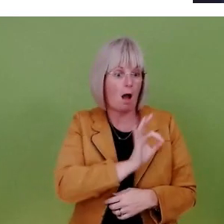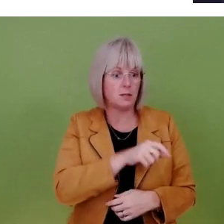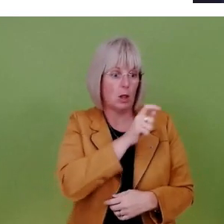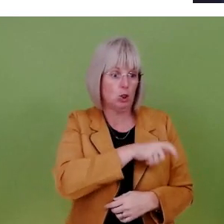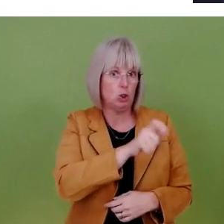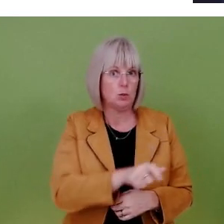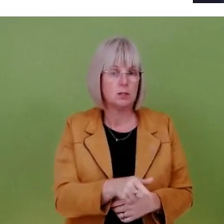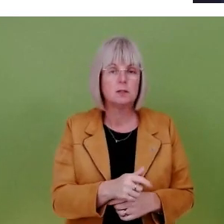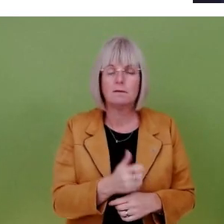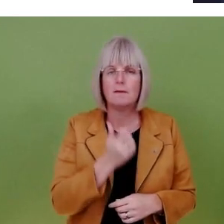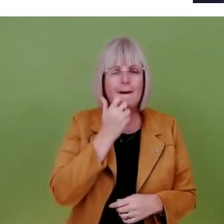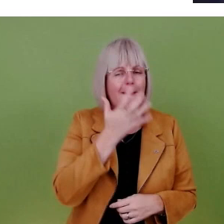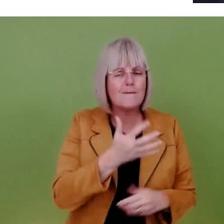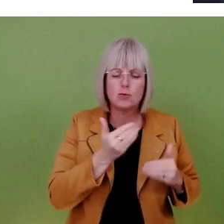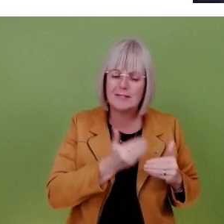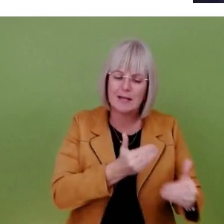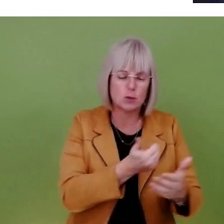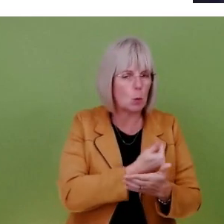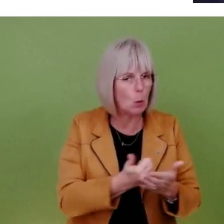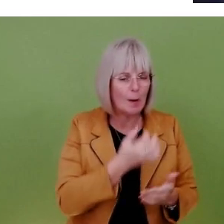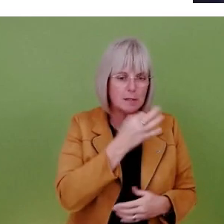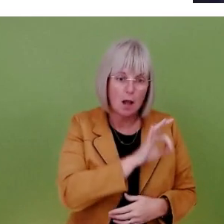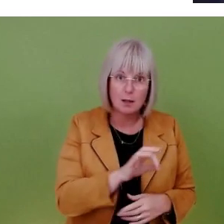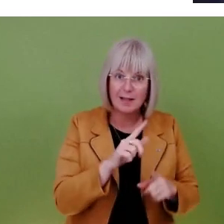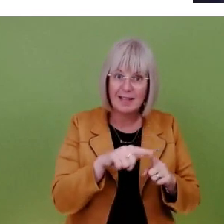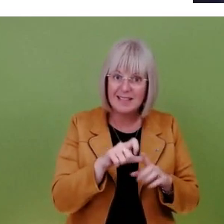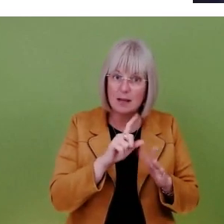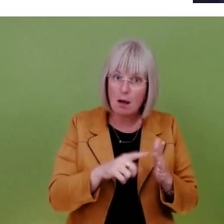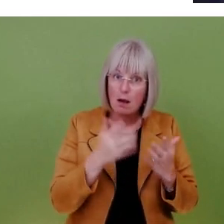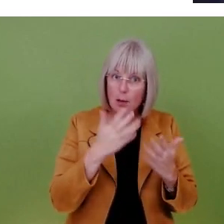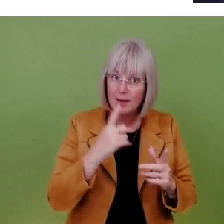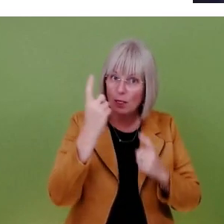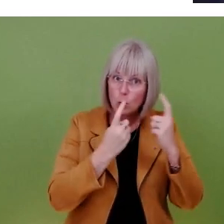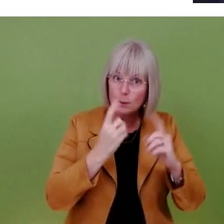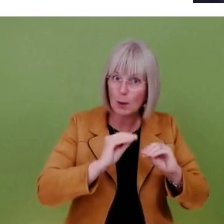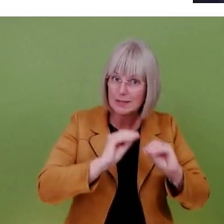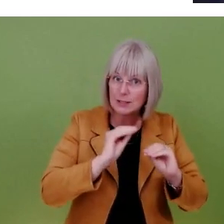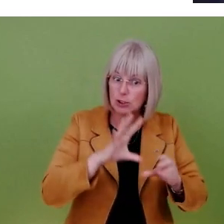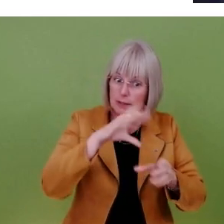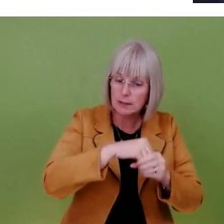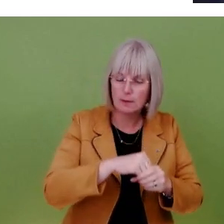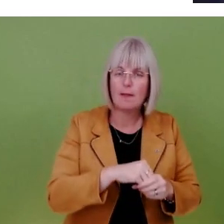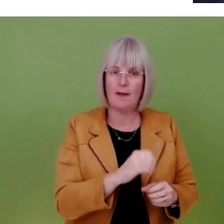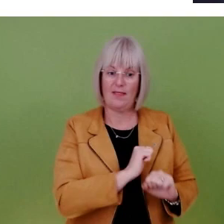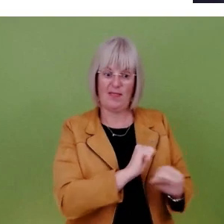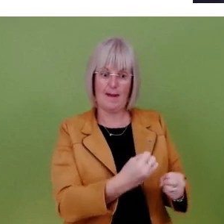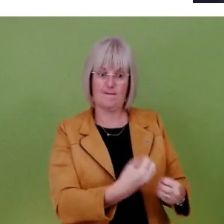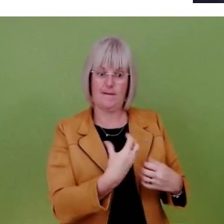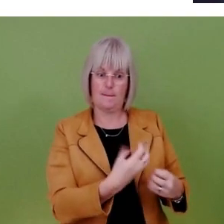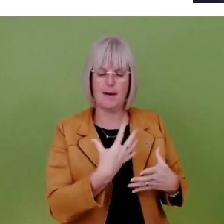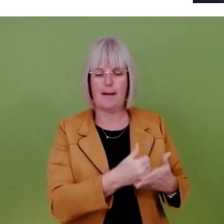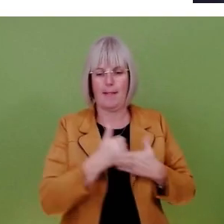for feedback on whether EDI was considered in teaching, and we directly use their feedback to improve teaching as we move